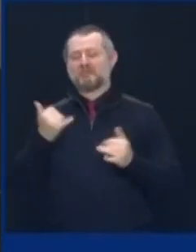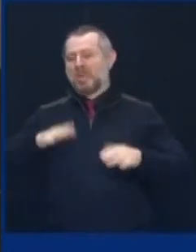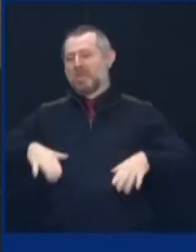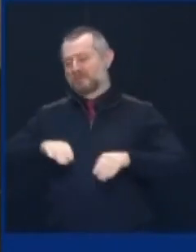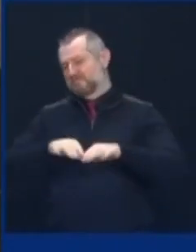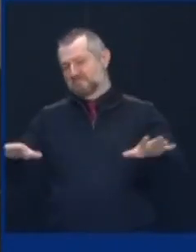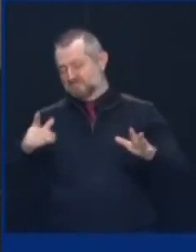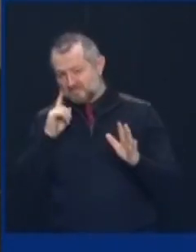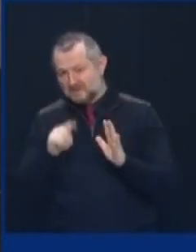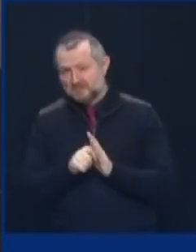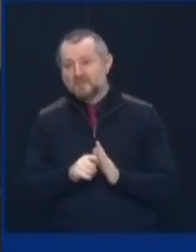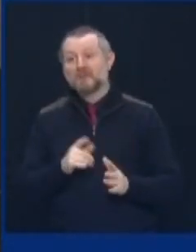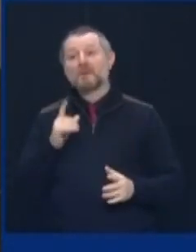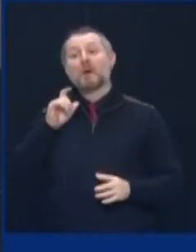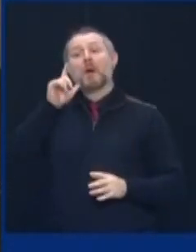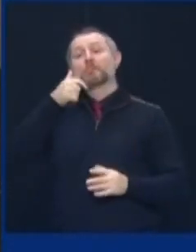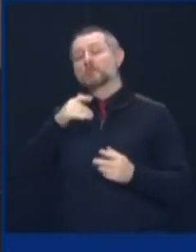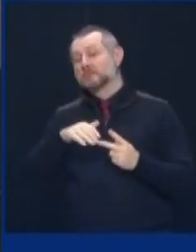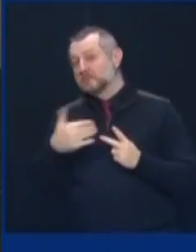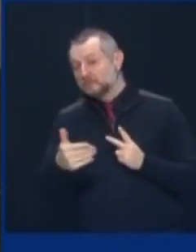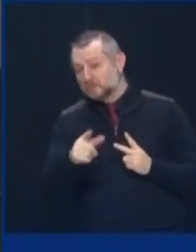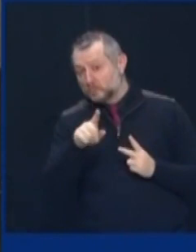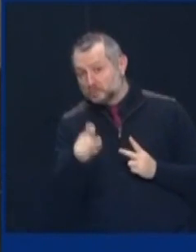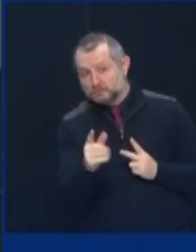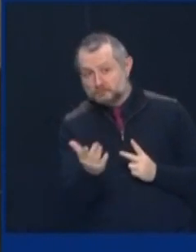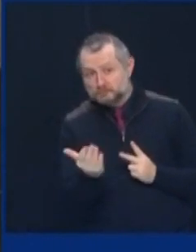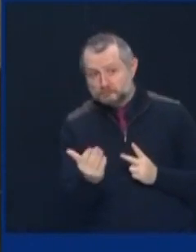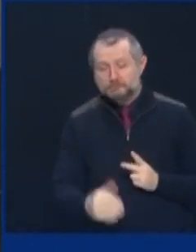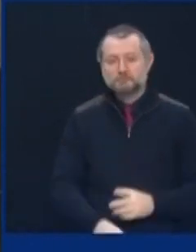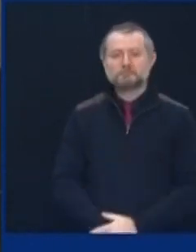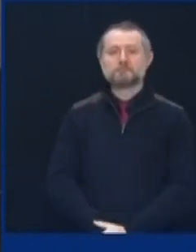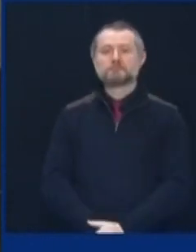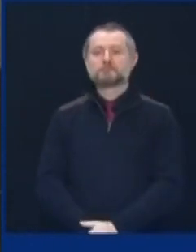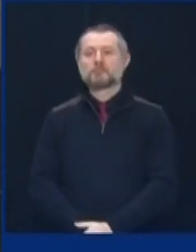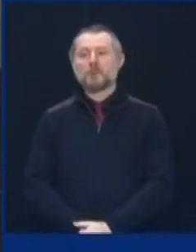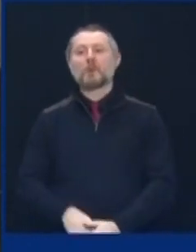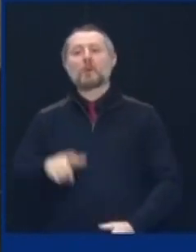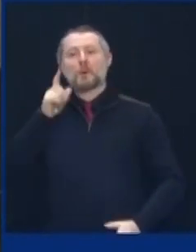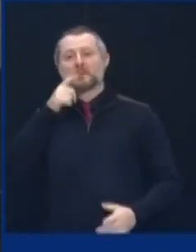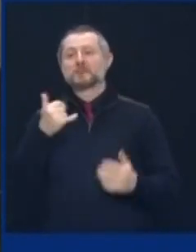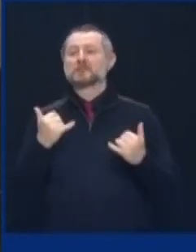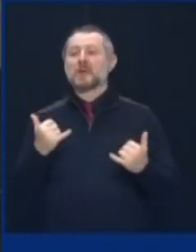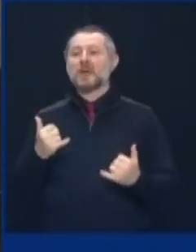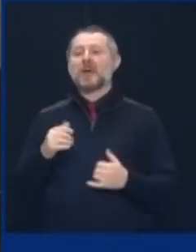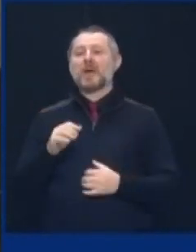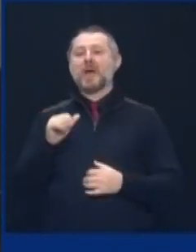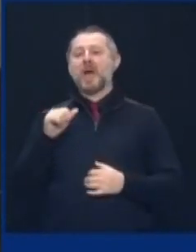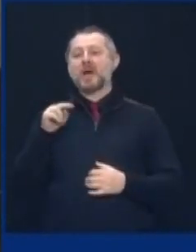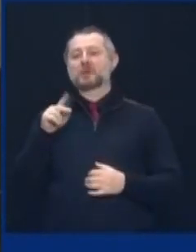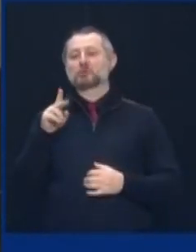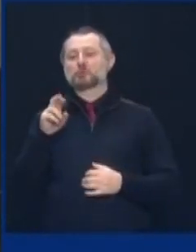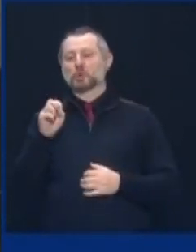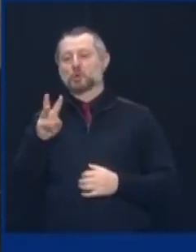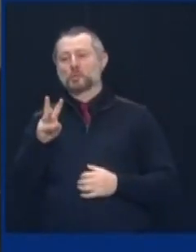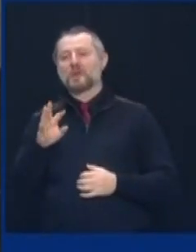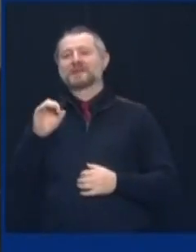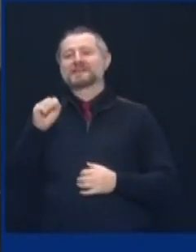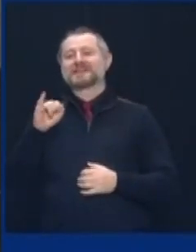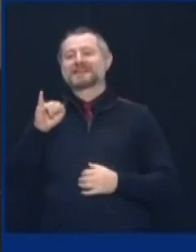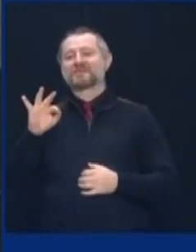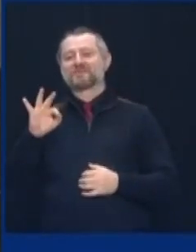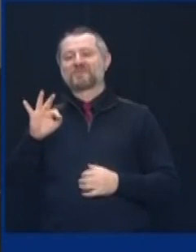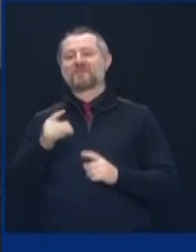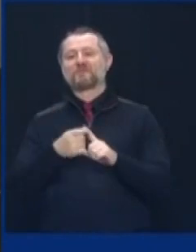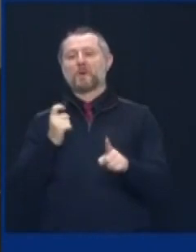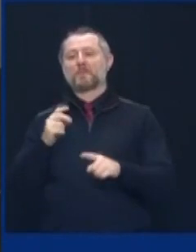Thank you. Operator, next question. Governor, you now have Andrew Siff from NBC New York. Andrew, your line